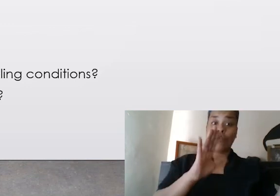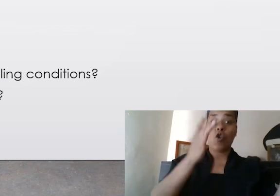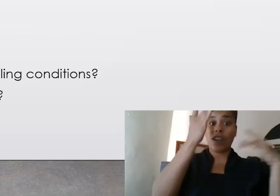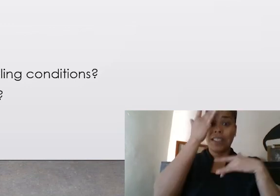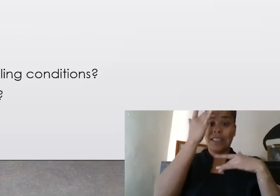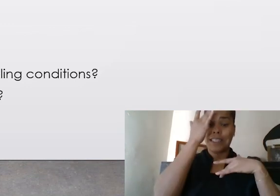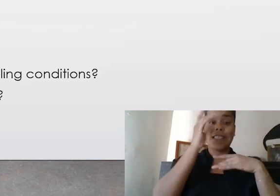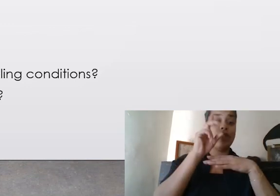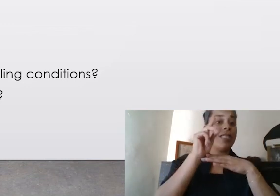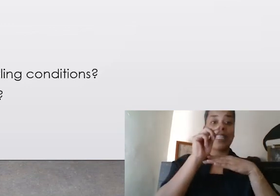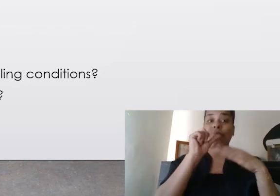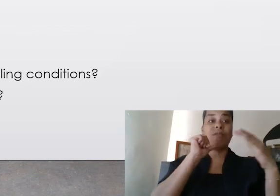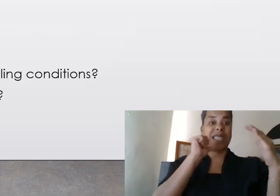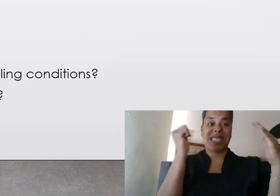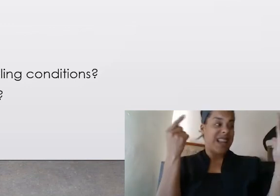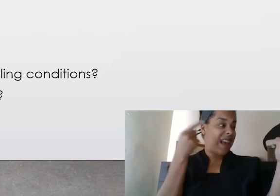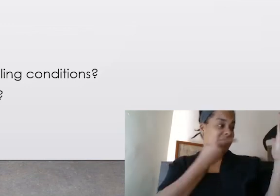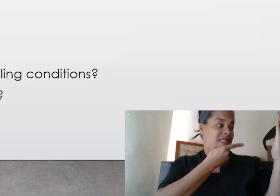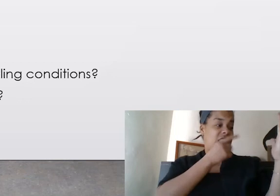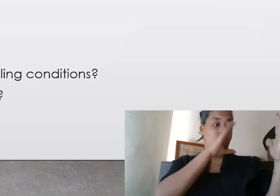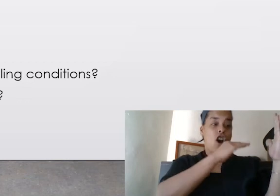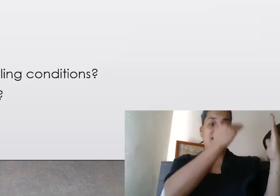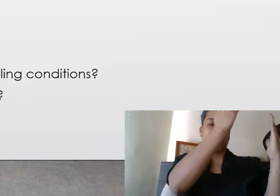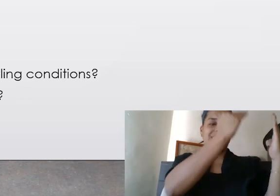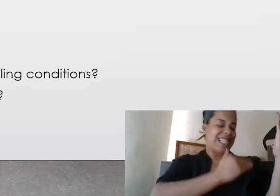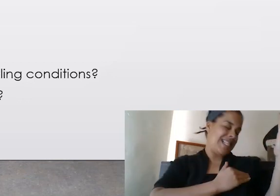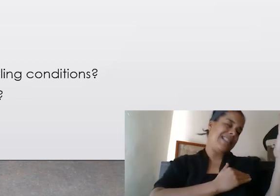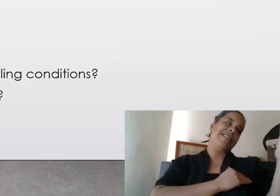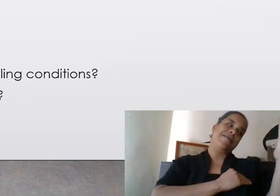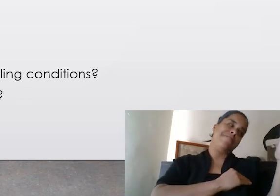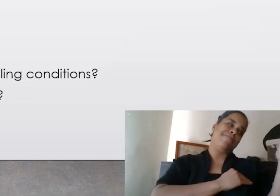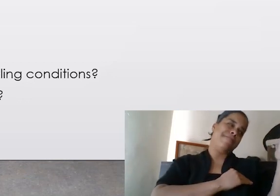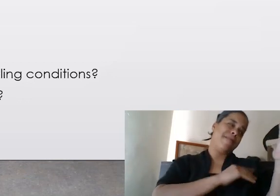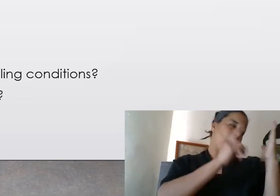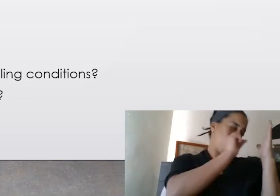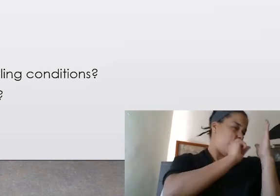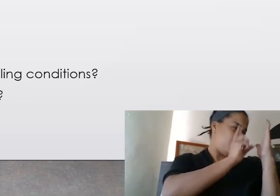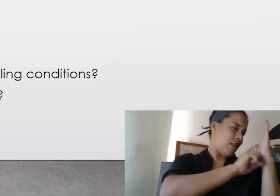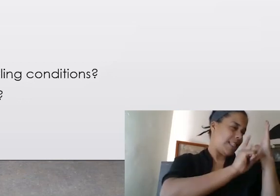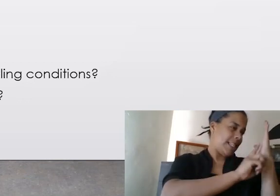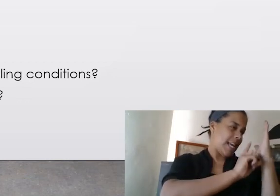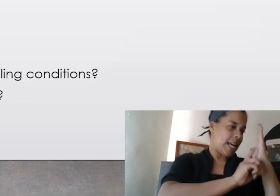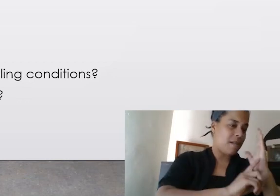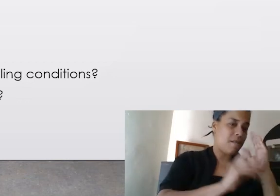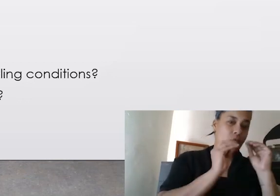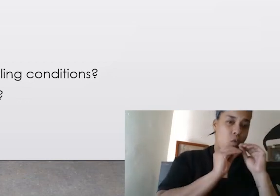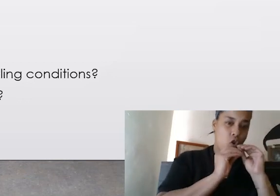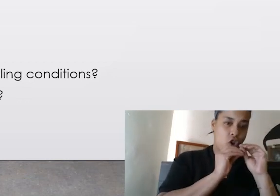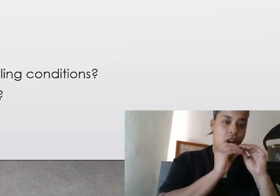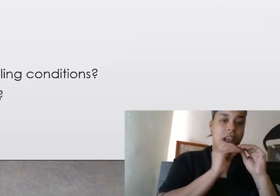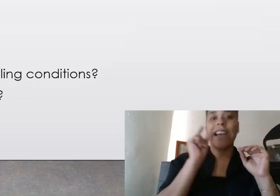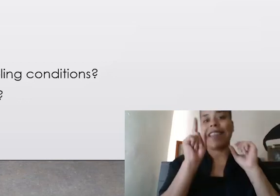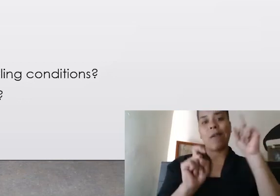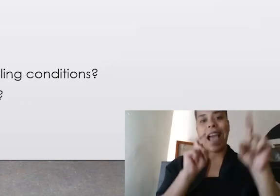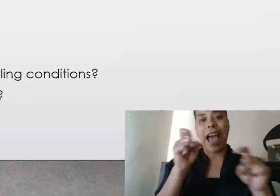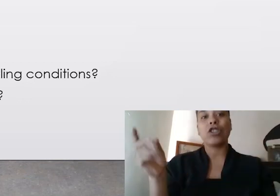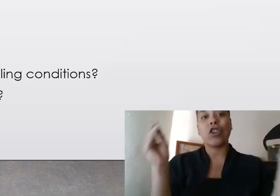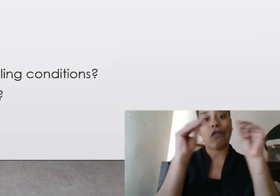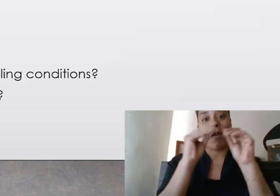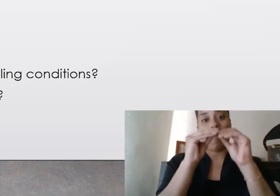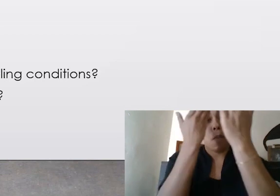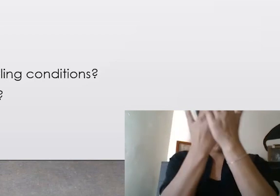would do a case review for further information, and then they will ask you for more medical information to